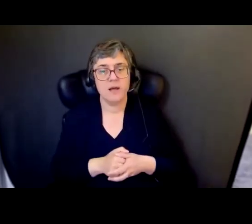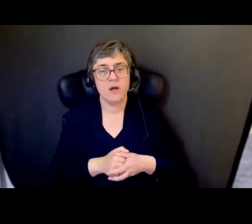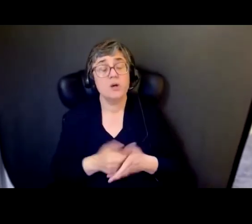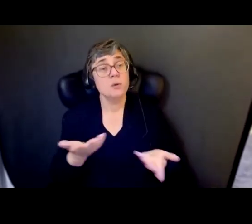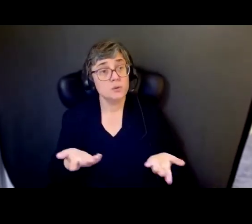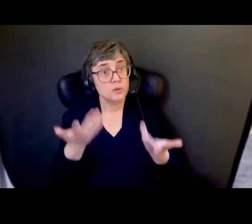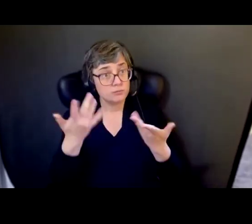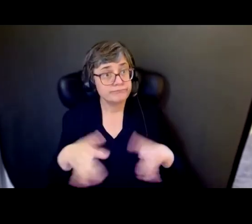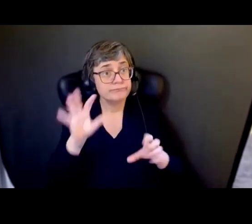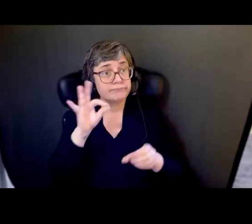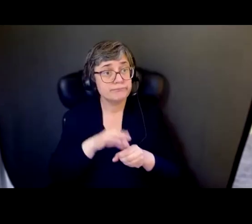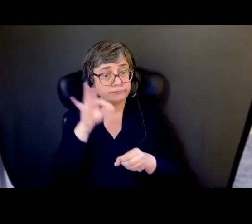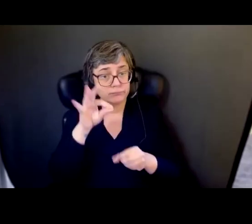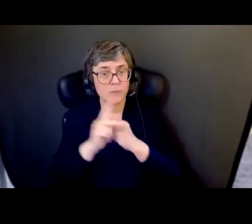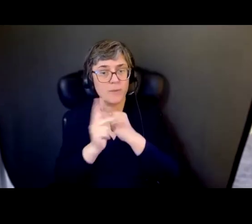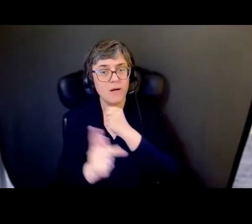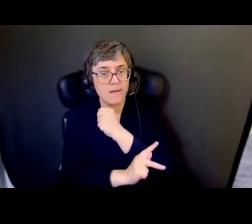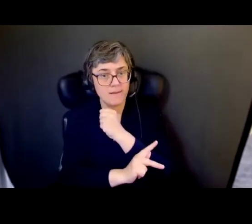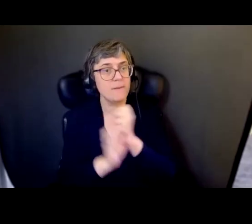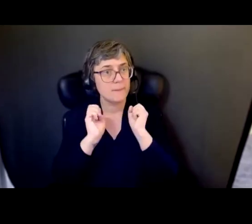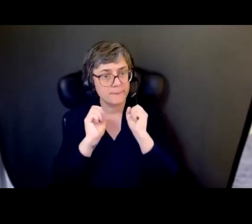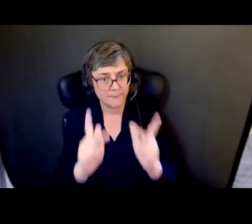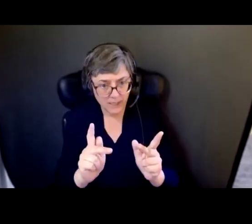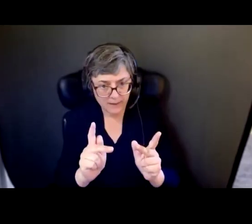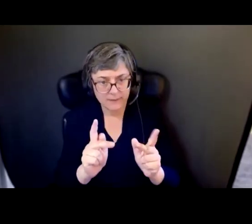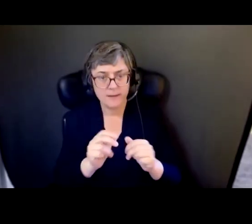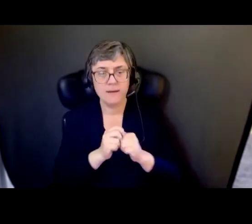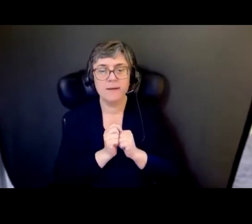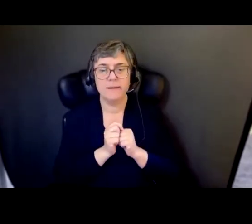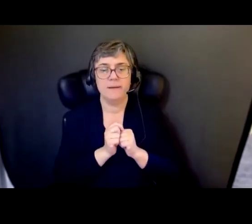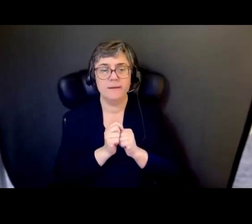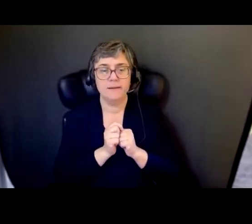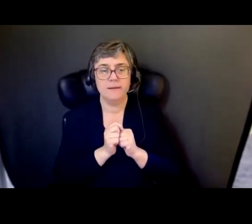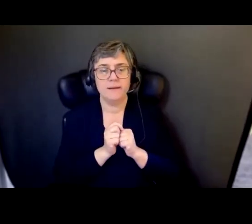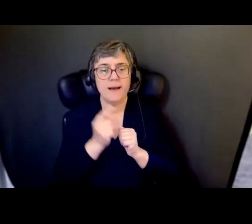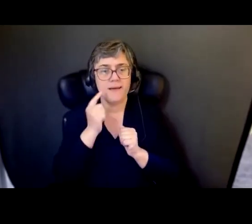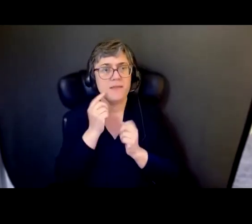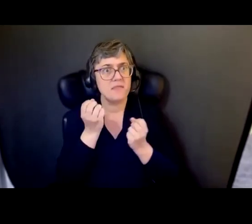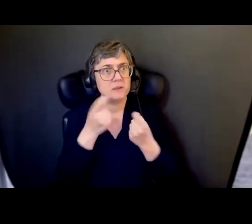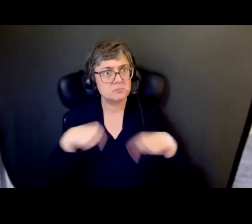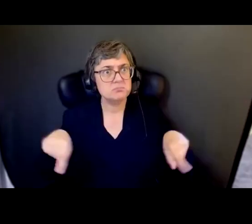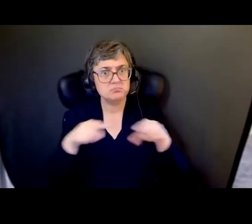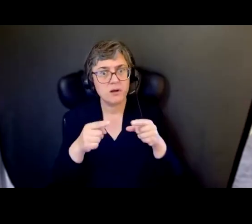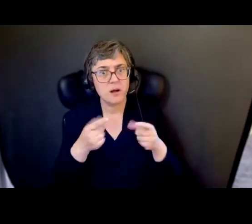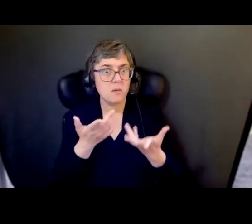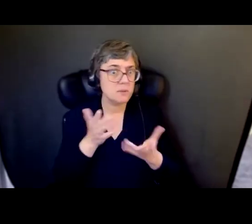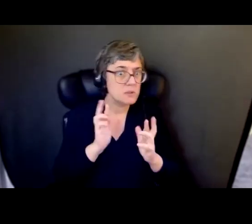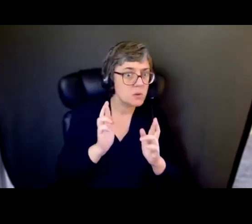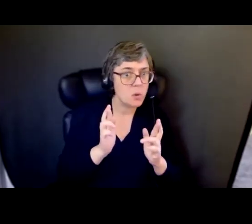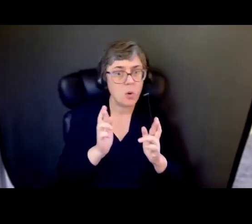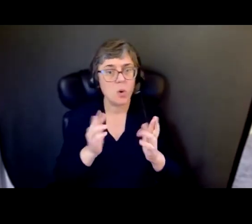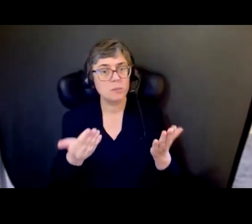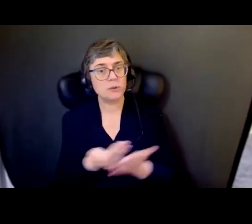that the NDP was signaling that it was working on improving Bill C-332. I